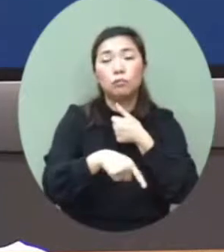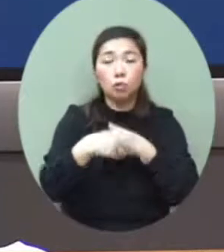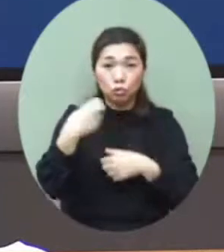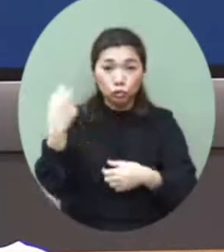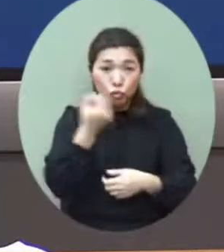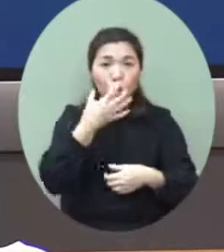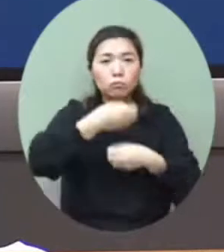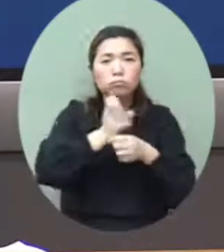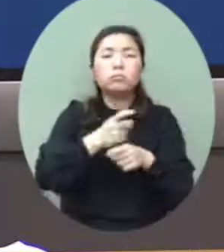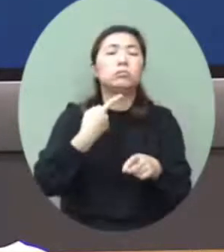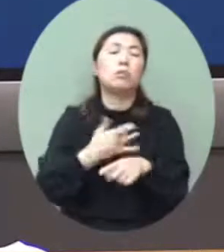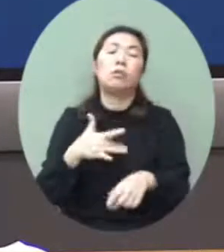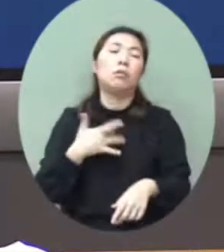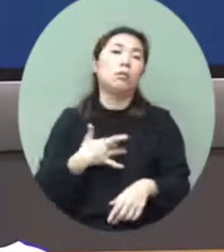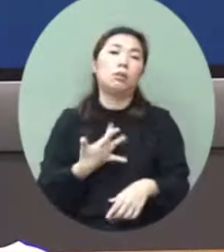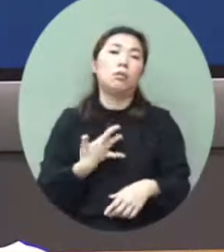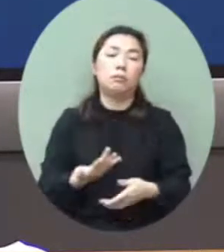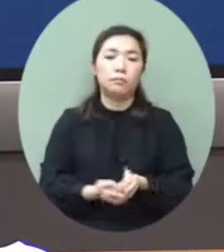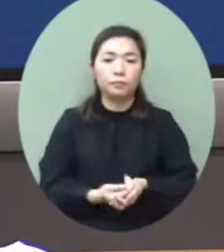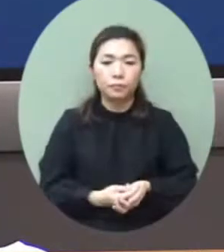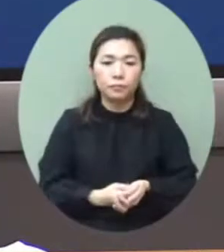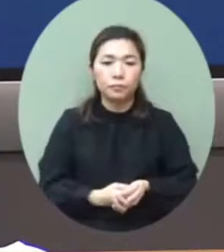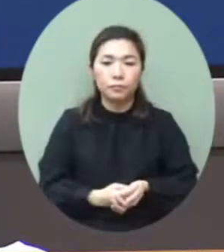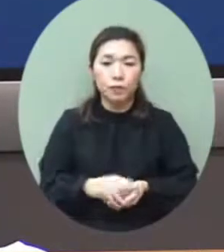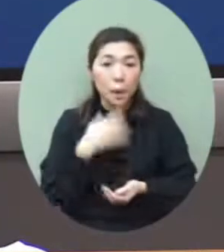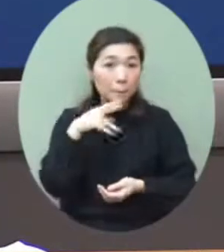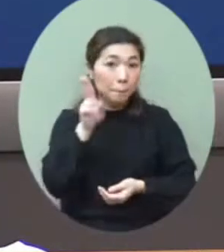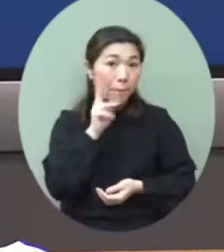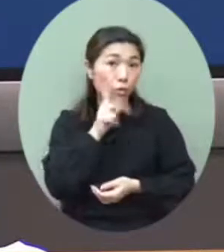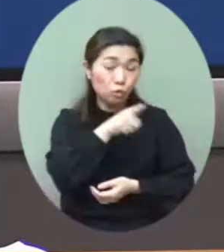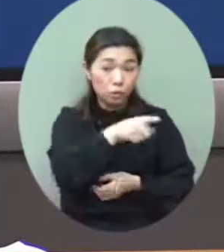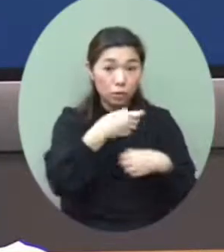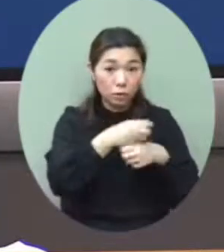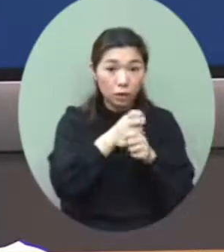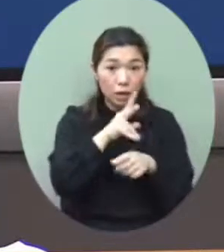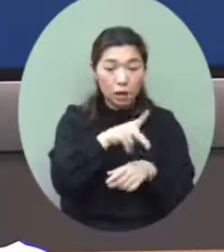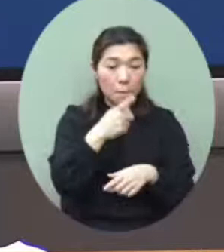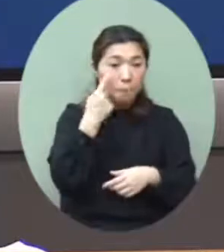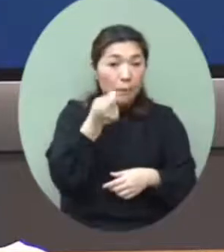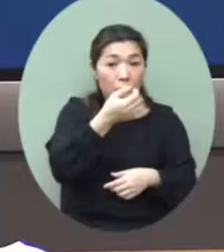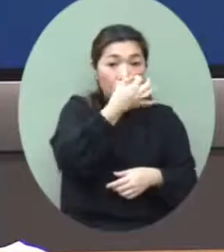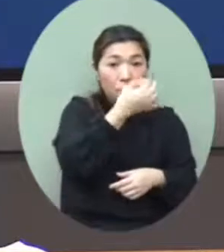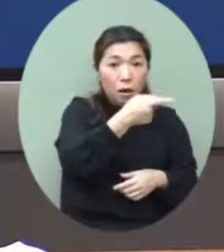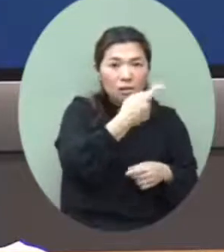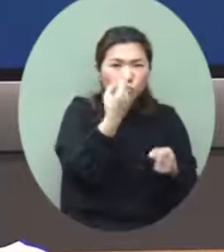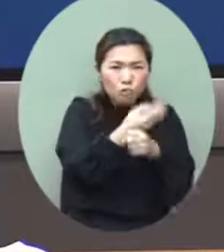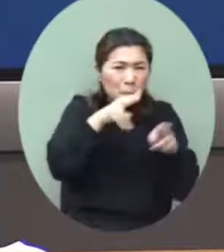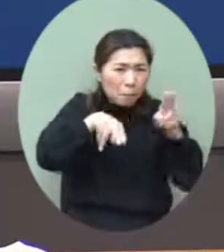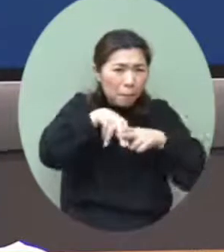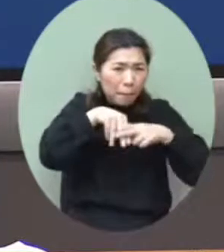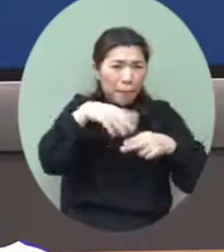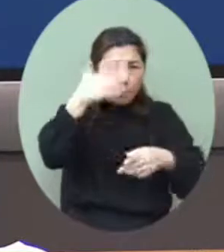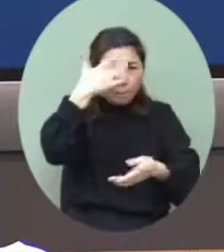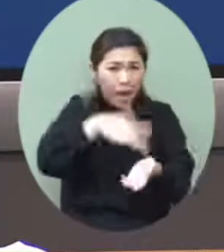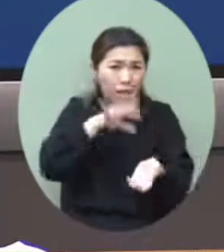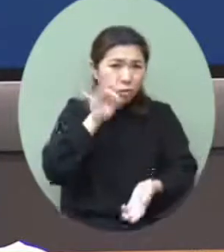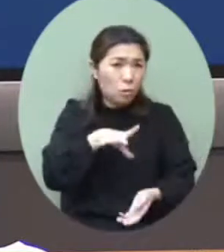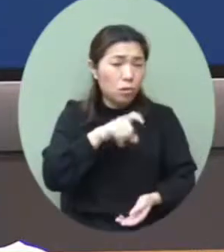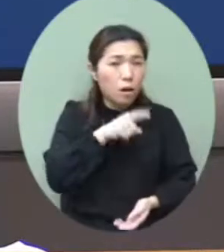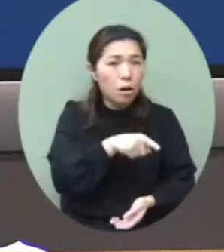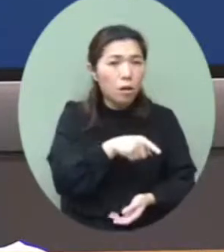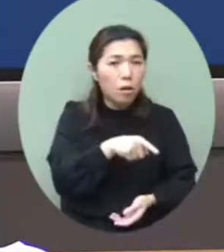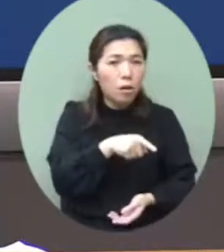Since they had tested positive earlier, there was no need to test them again.